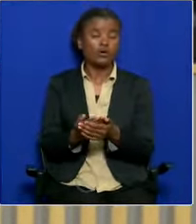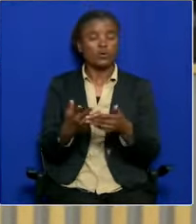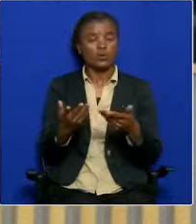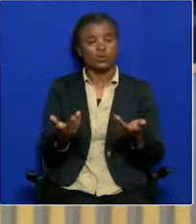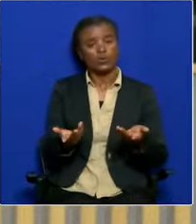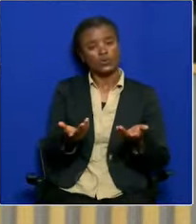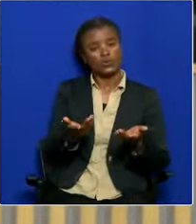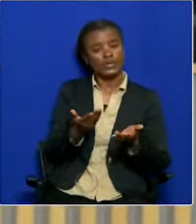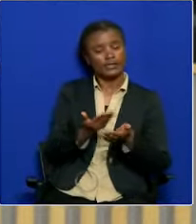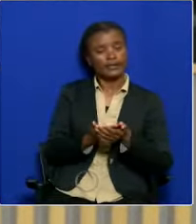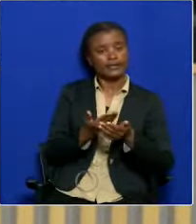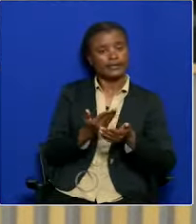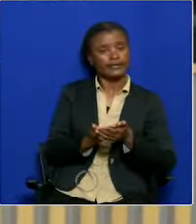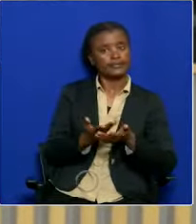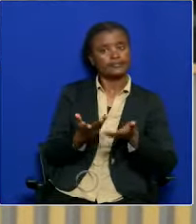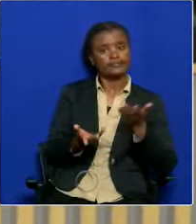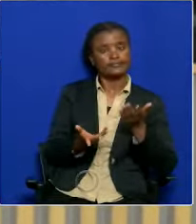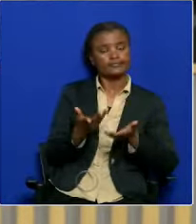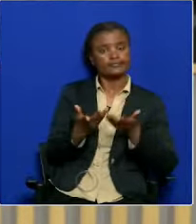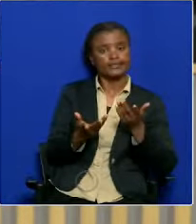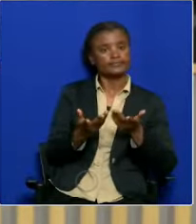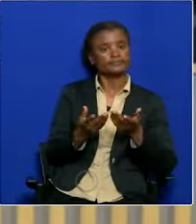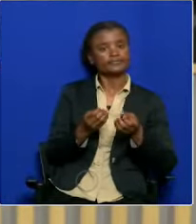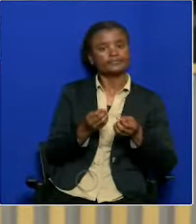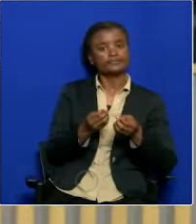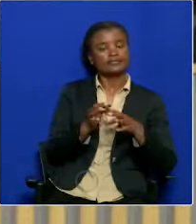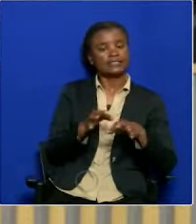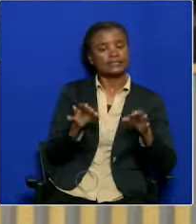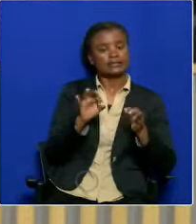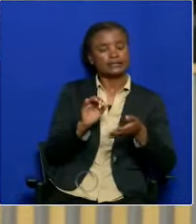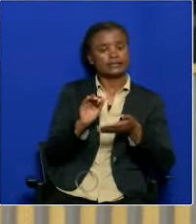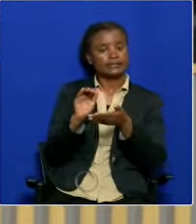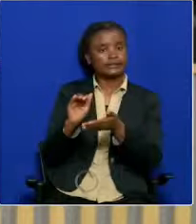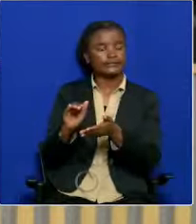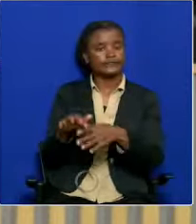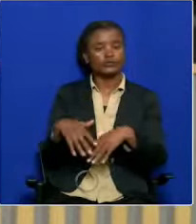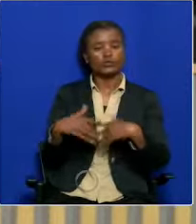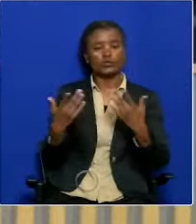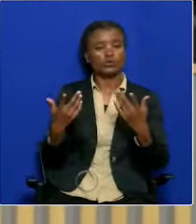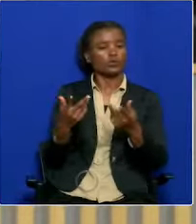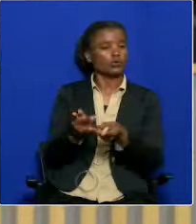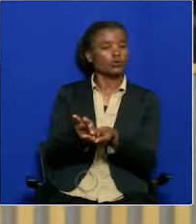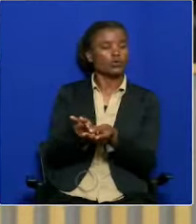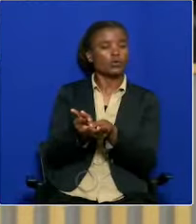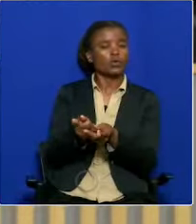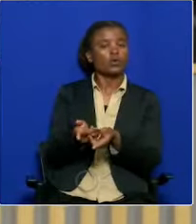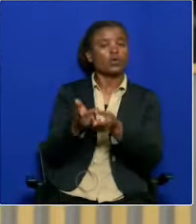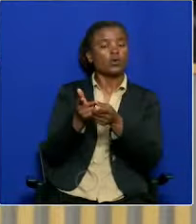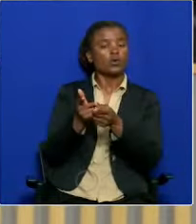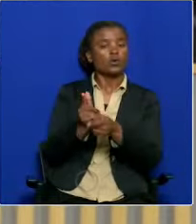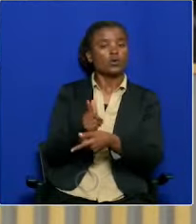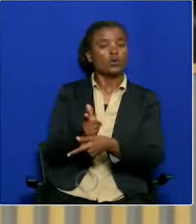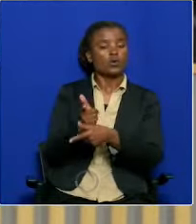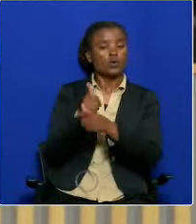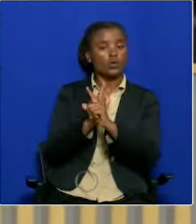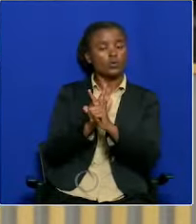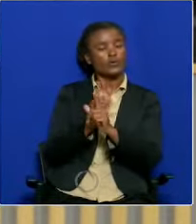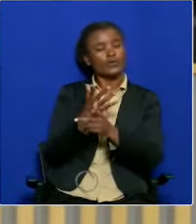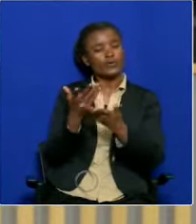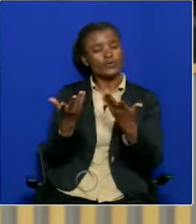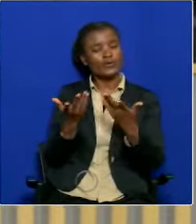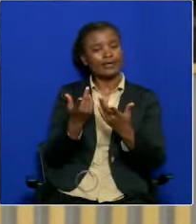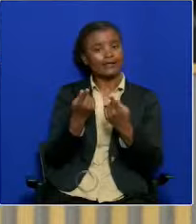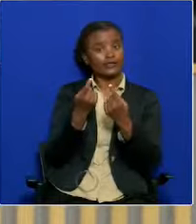gift or even loans, if you like, but have a financial relationship where